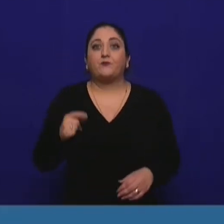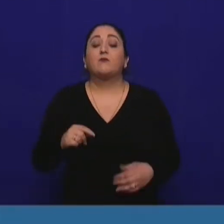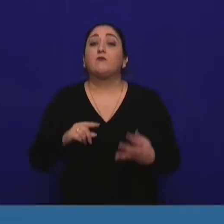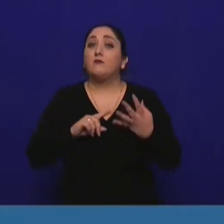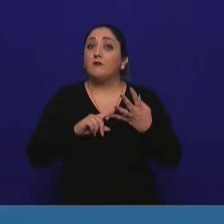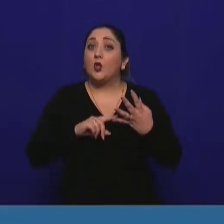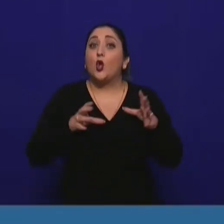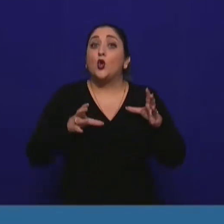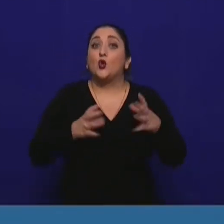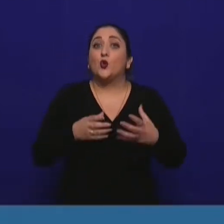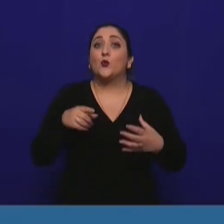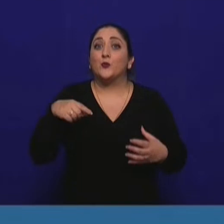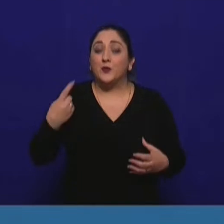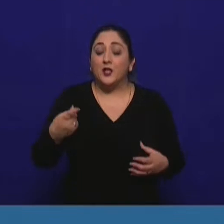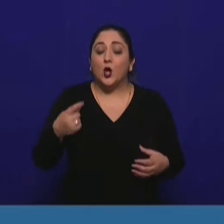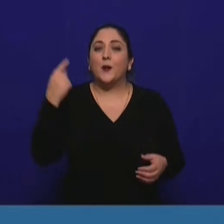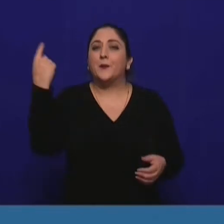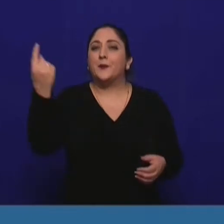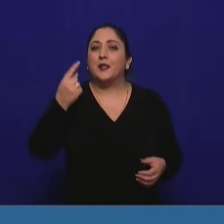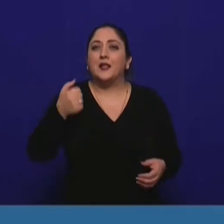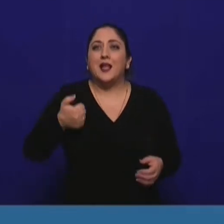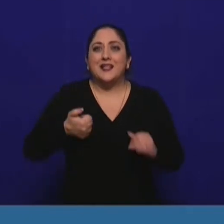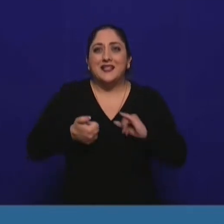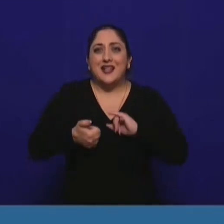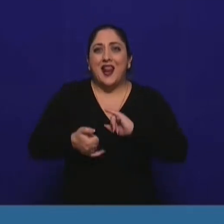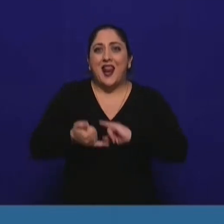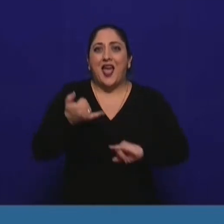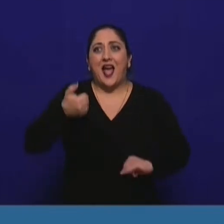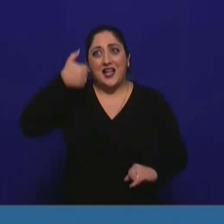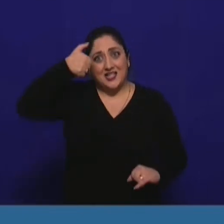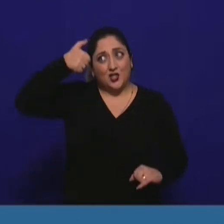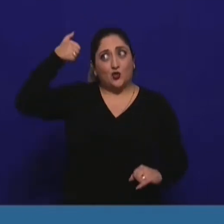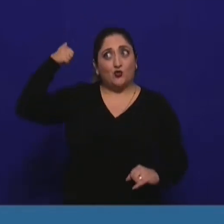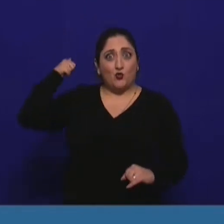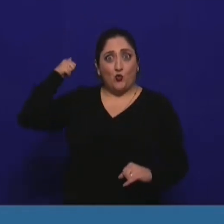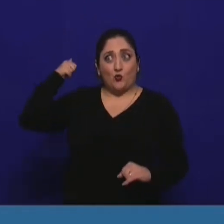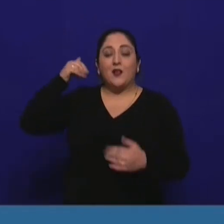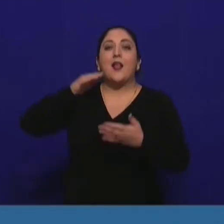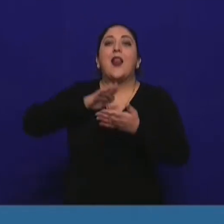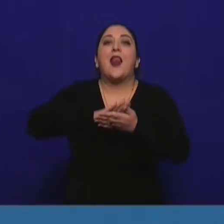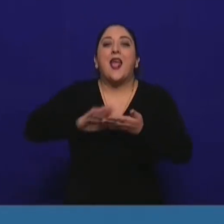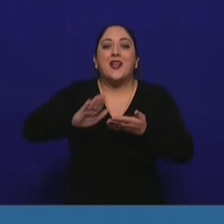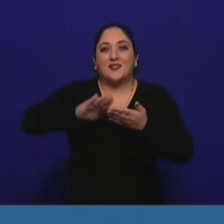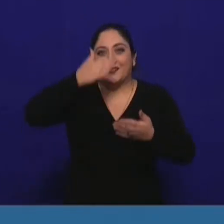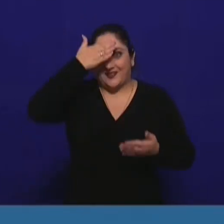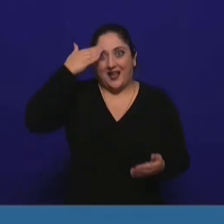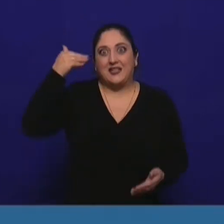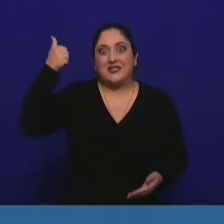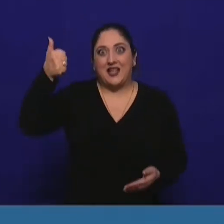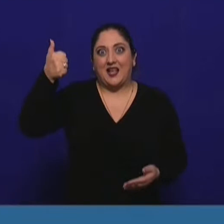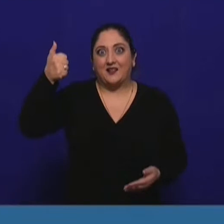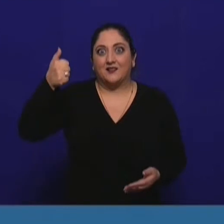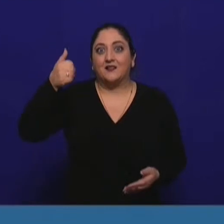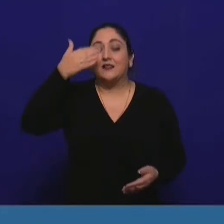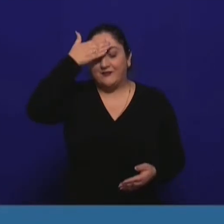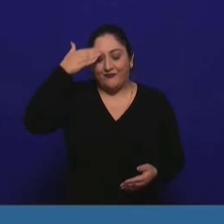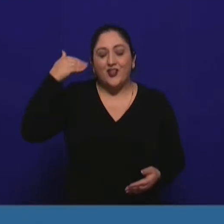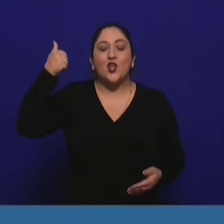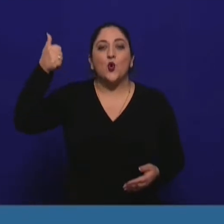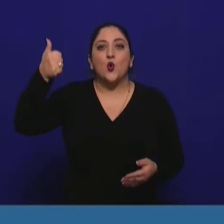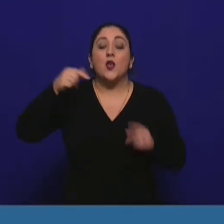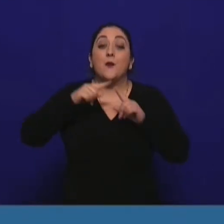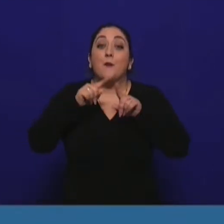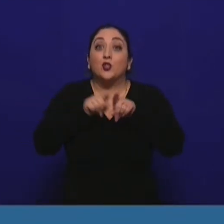li f'dal-aħħar 6 xhur huma kellhom kanser jew inkella ħadu l-chemotherapy, dawk il-pazjenti li huma qegħdin